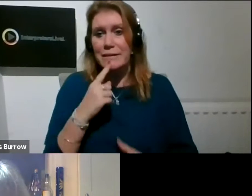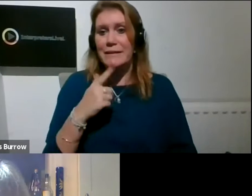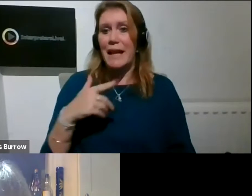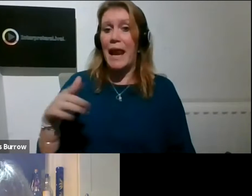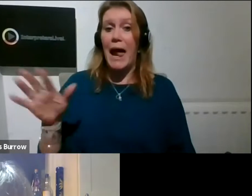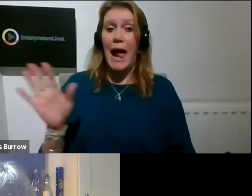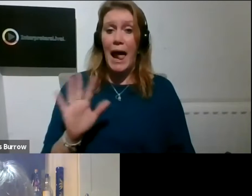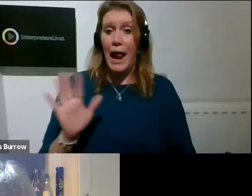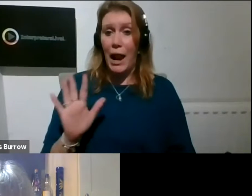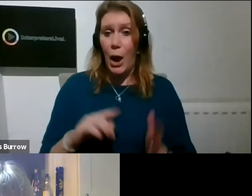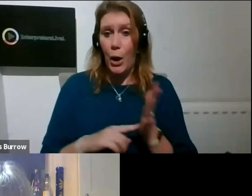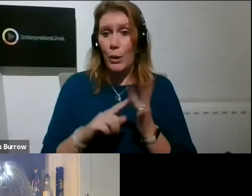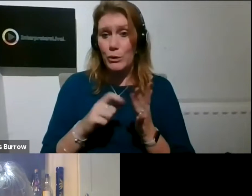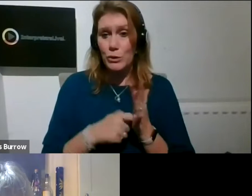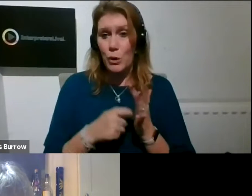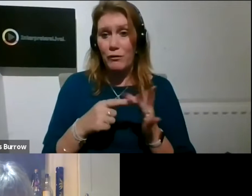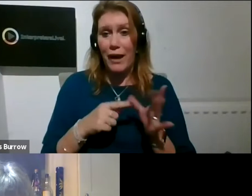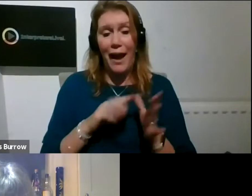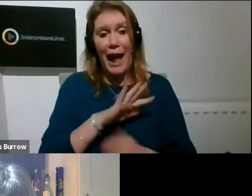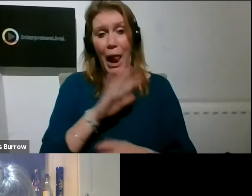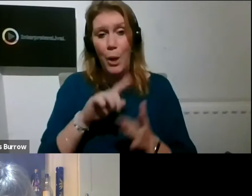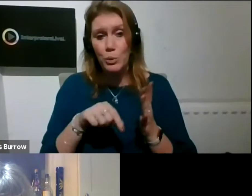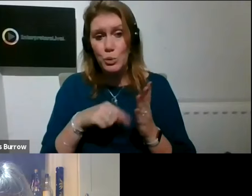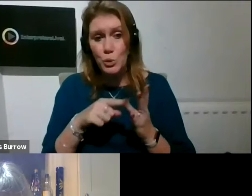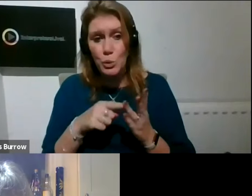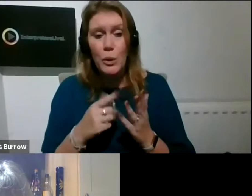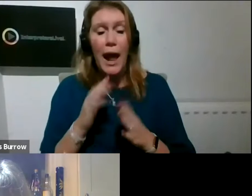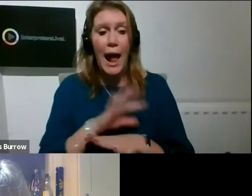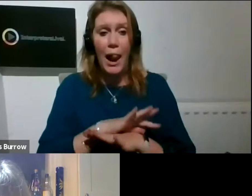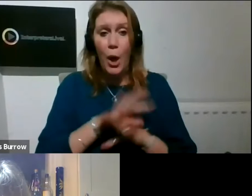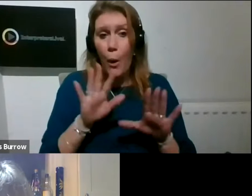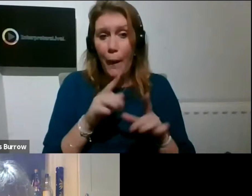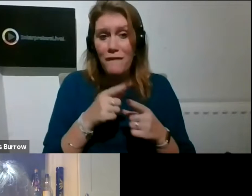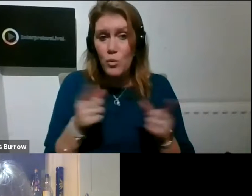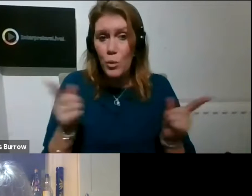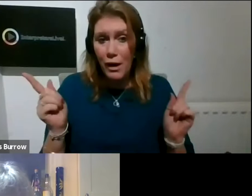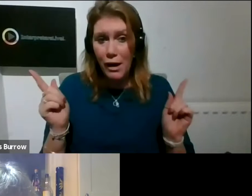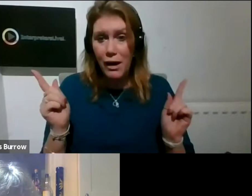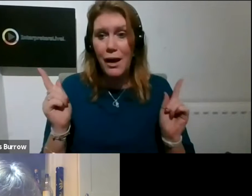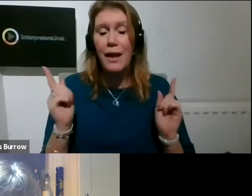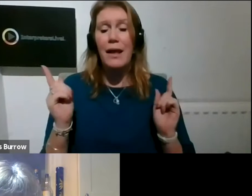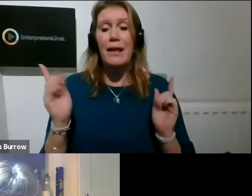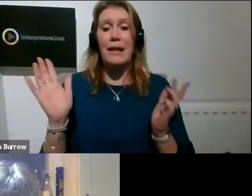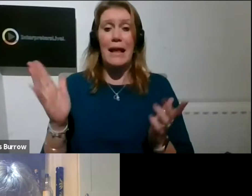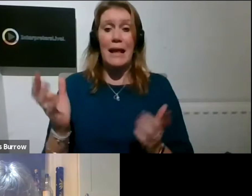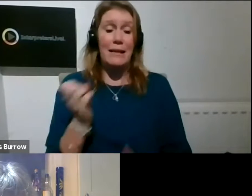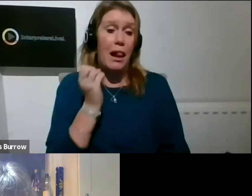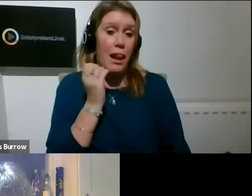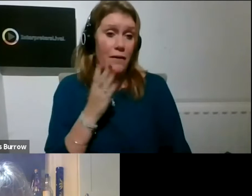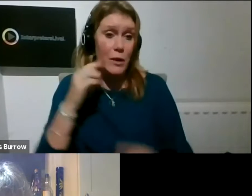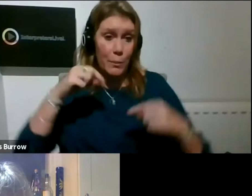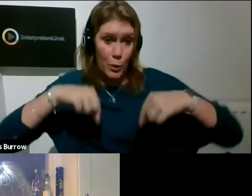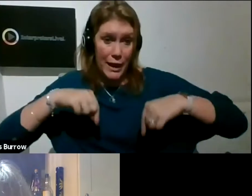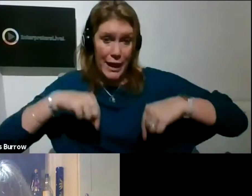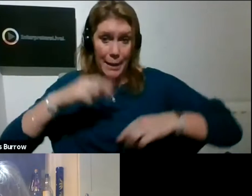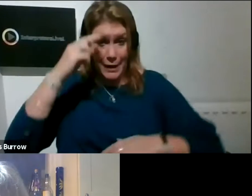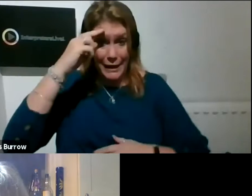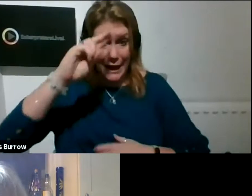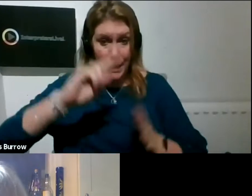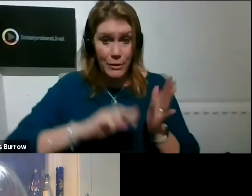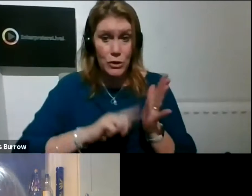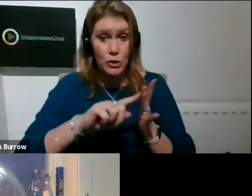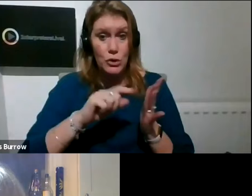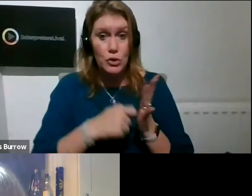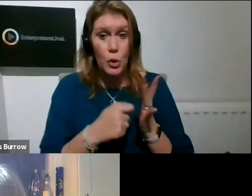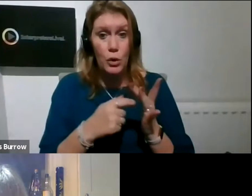Hi, Ju. Hi, everybody. It's lovely to be here. Just before I start, my name's Toria. I'm a white